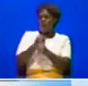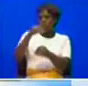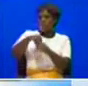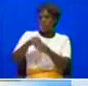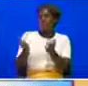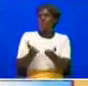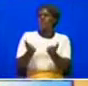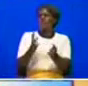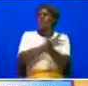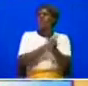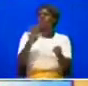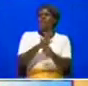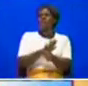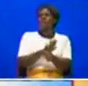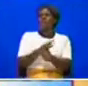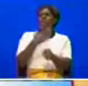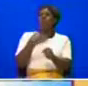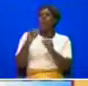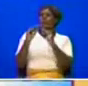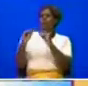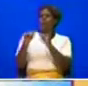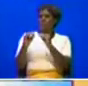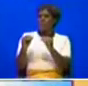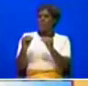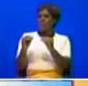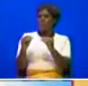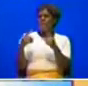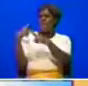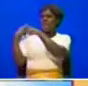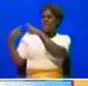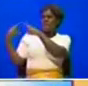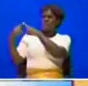It has been powerful. We want to take them through our journeys, what we've been